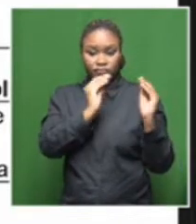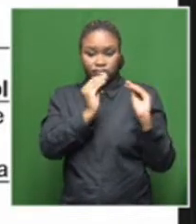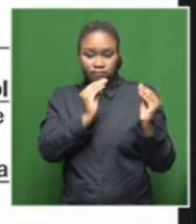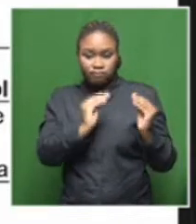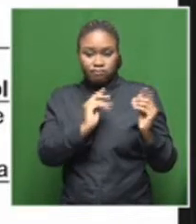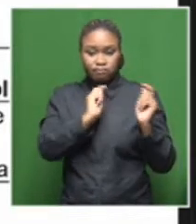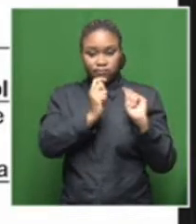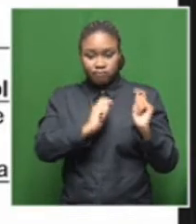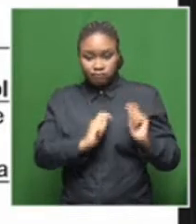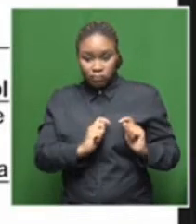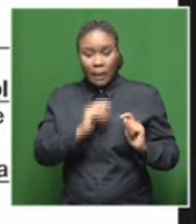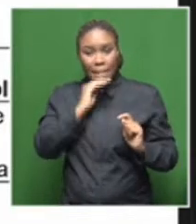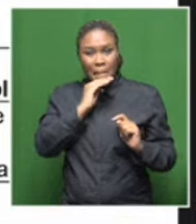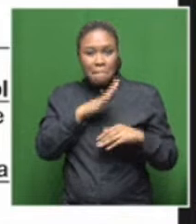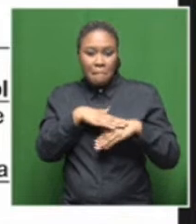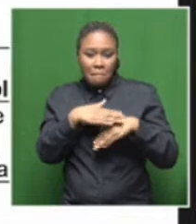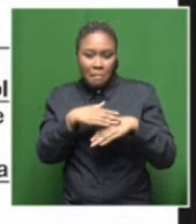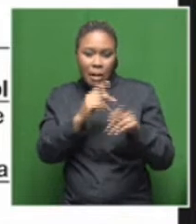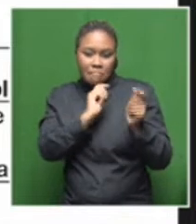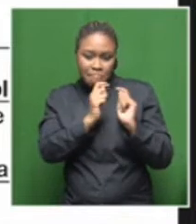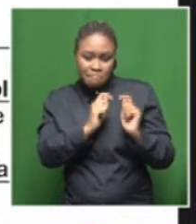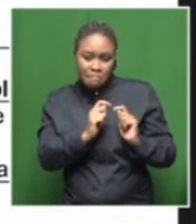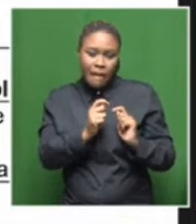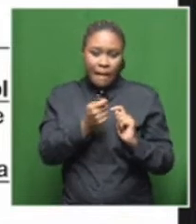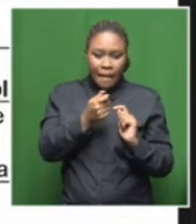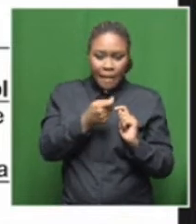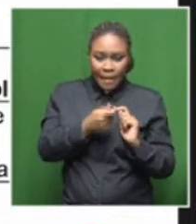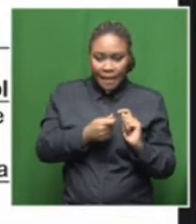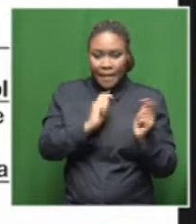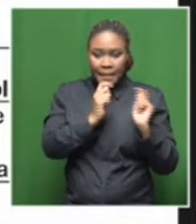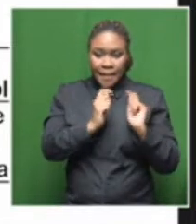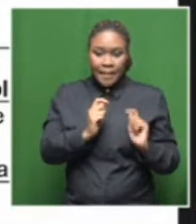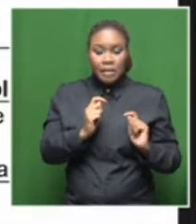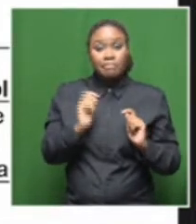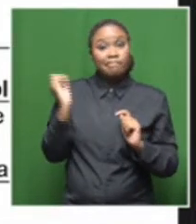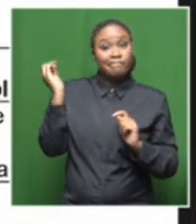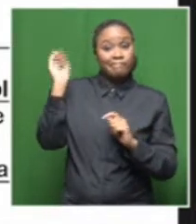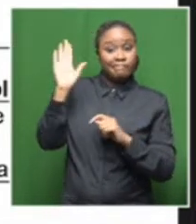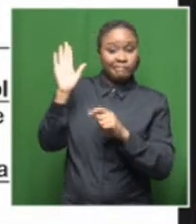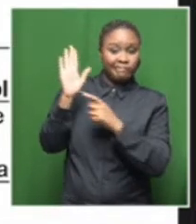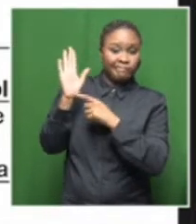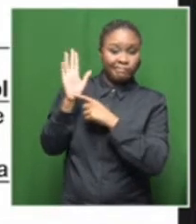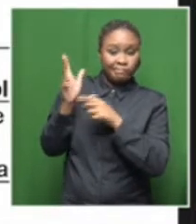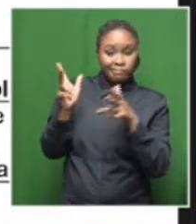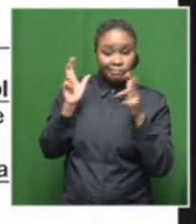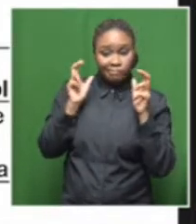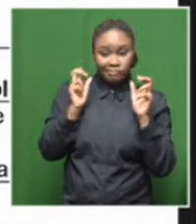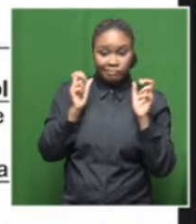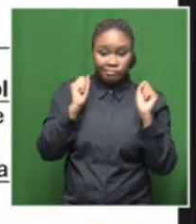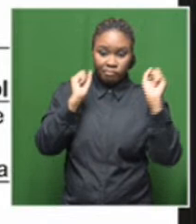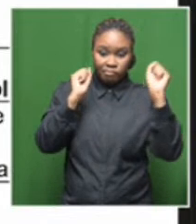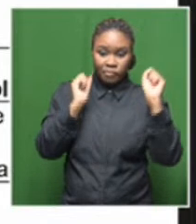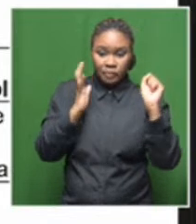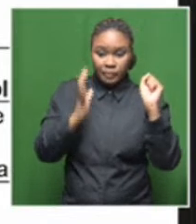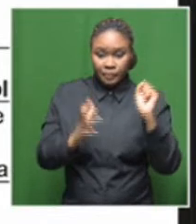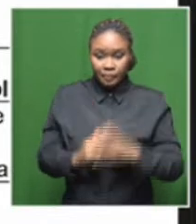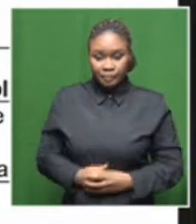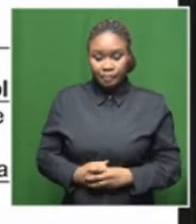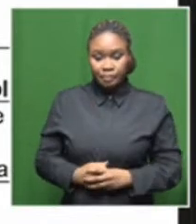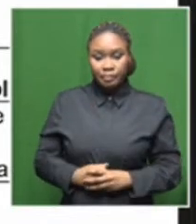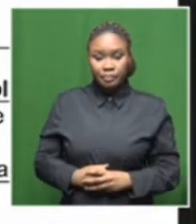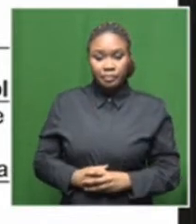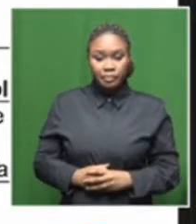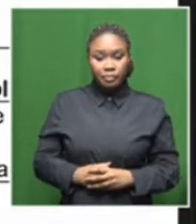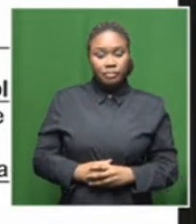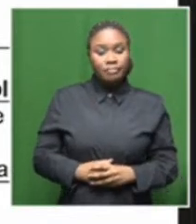more changes coming. So I'll talk you through this slide very briefly. So the options at the moment are that we